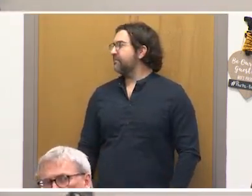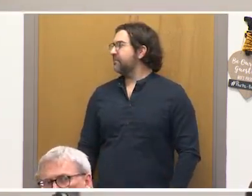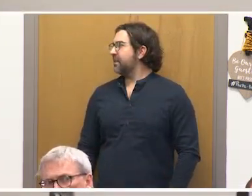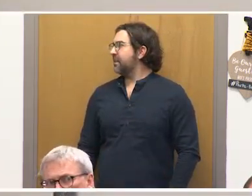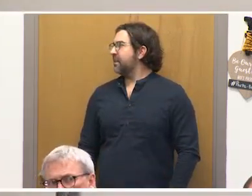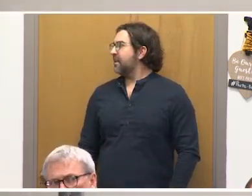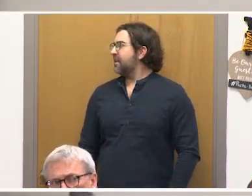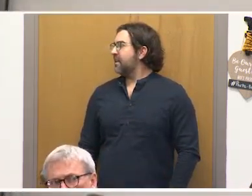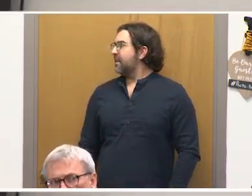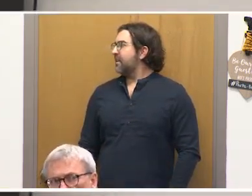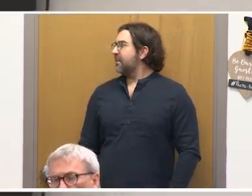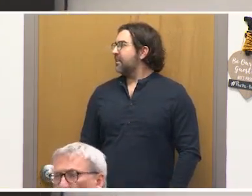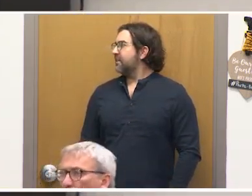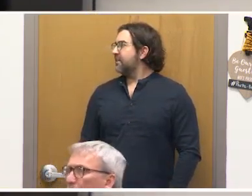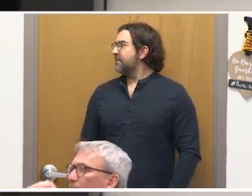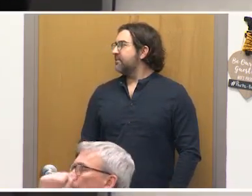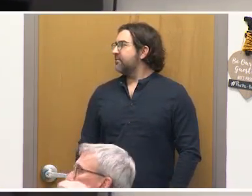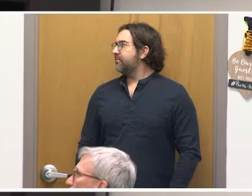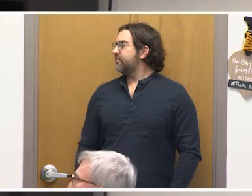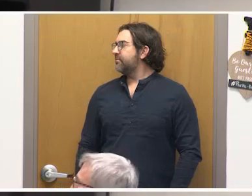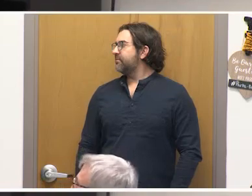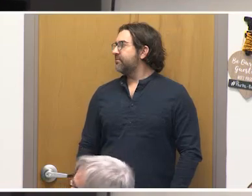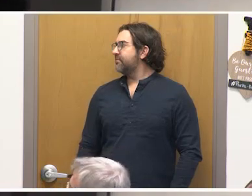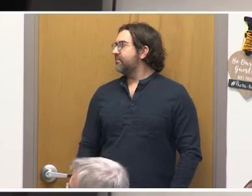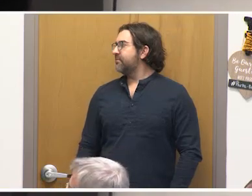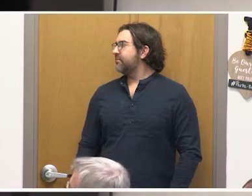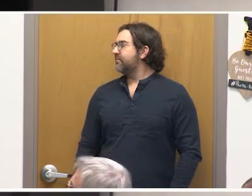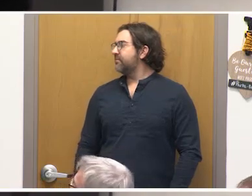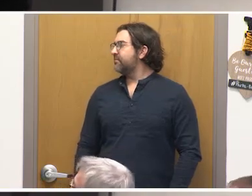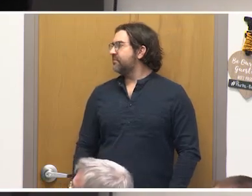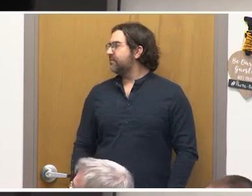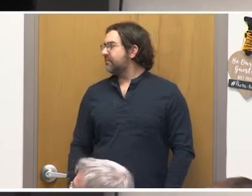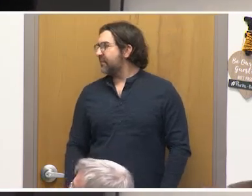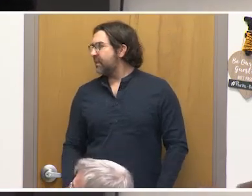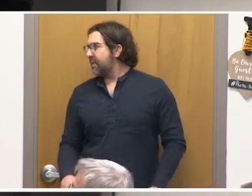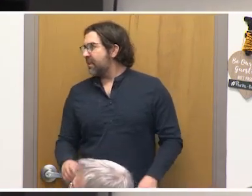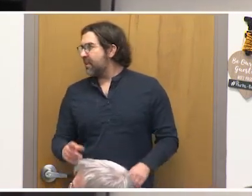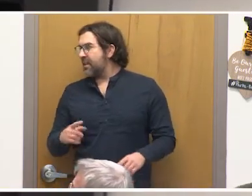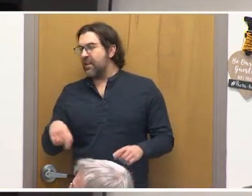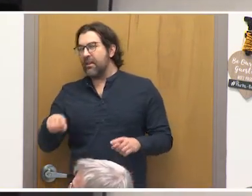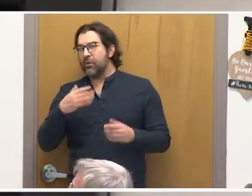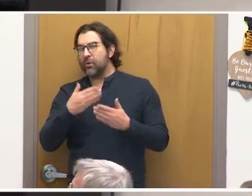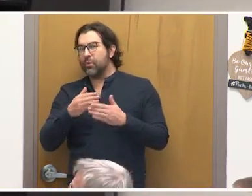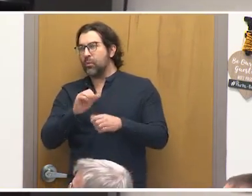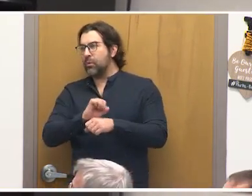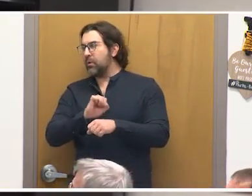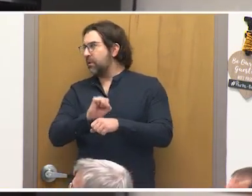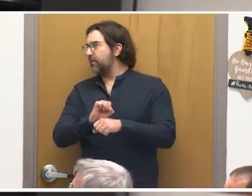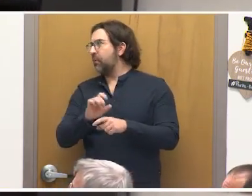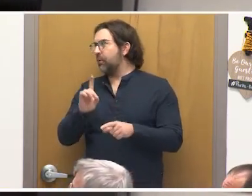John. Can we give Jan a round of applause for all the good work that they do over at DOMI?